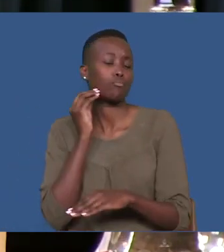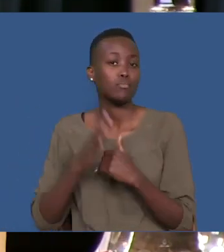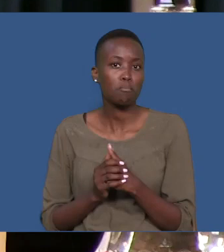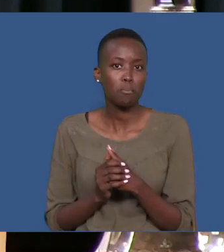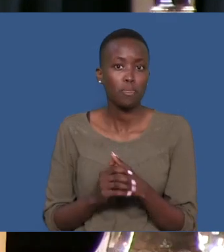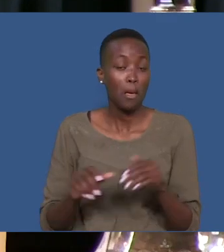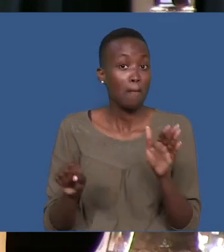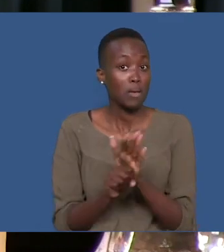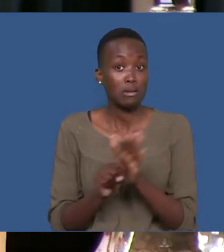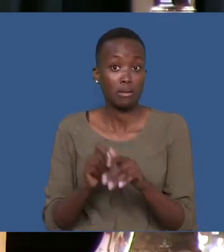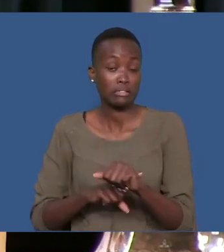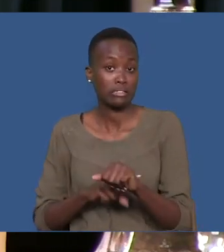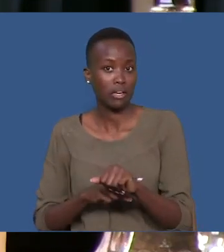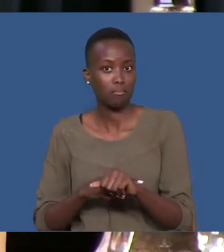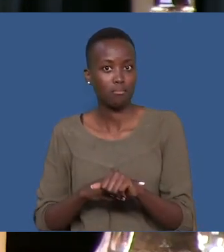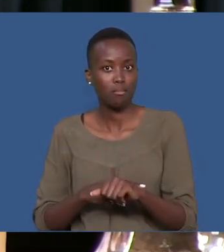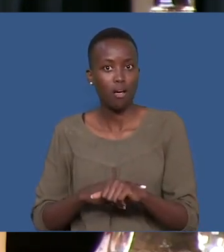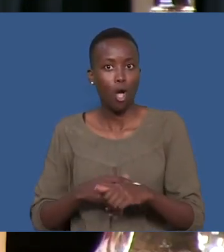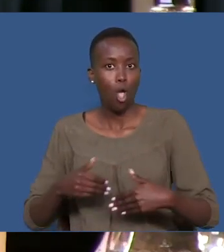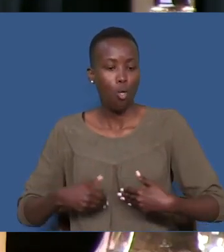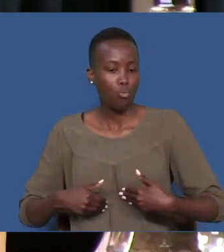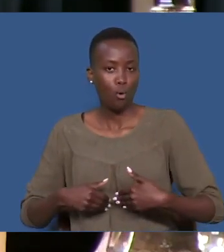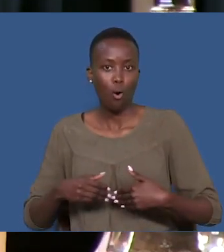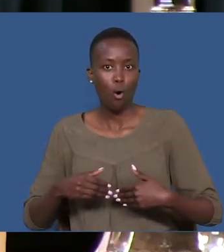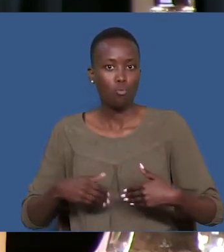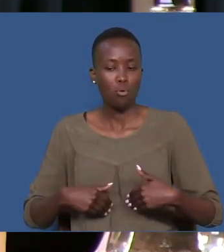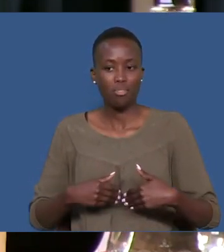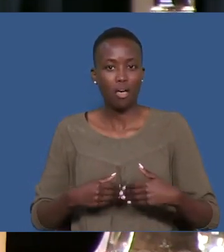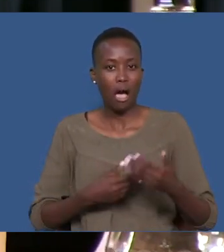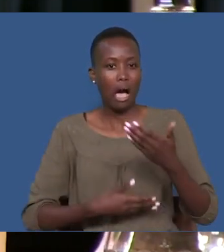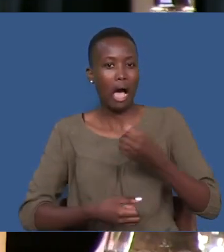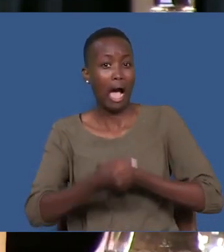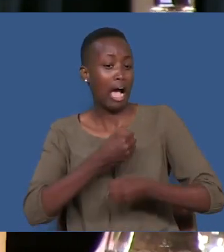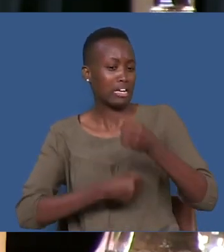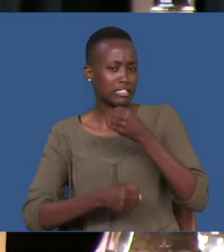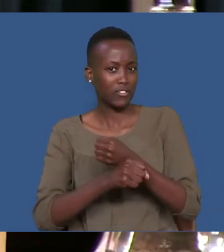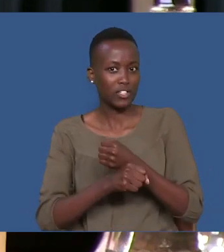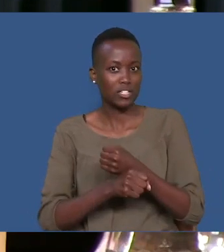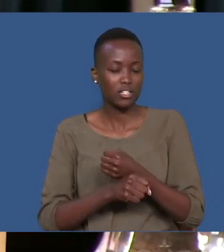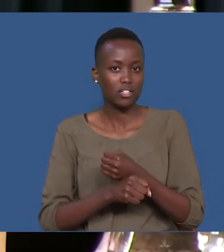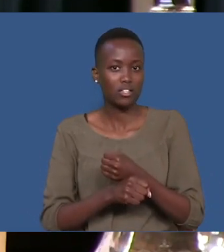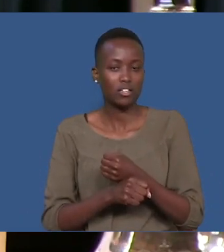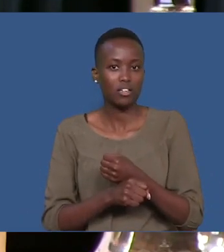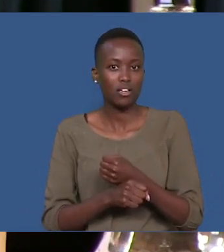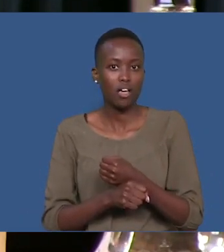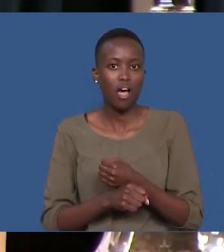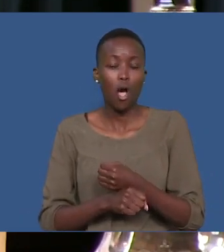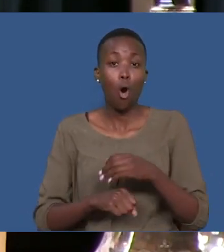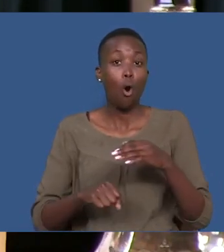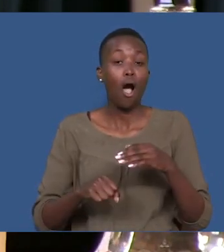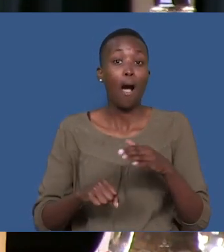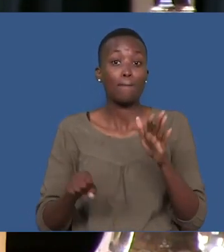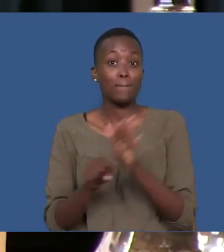because sometimes young people's activities are so engaging that probably the ministers